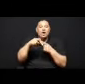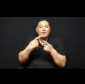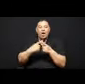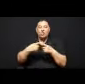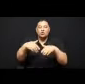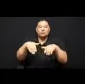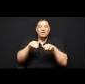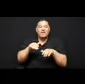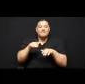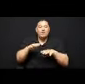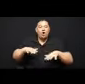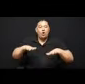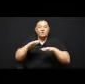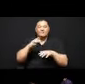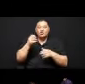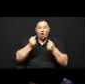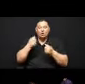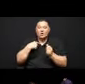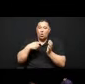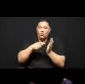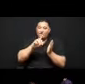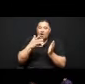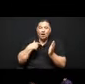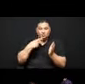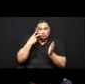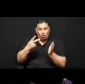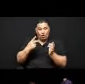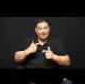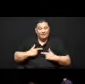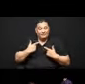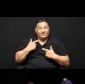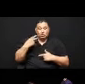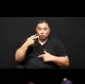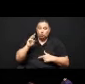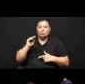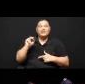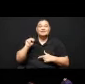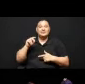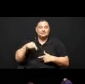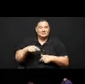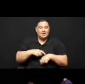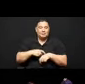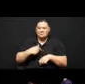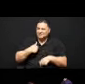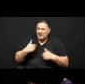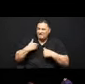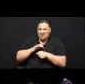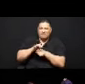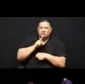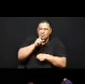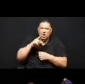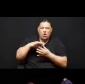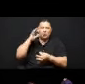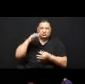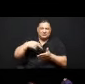living human this time. I have enough real ghosts to dance with in this desert of old wounds.